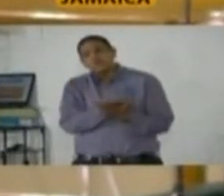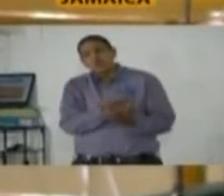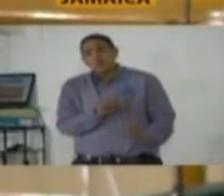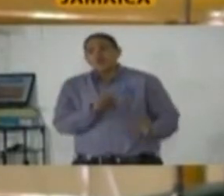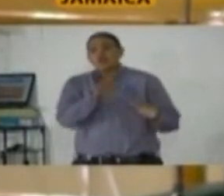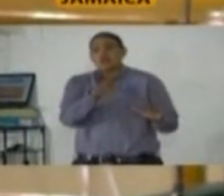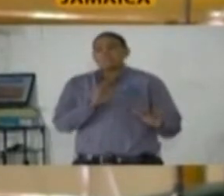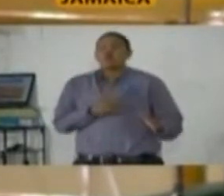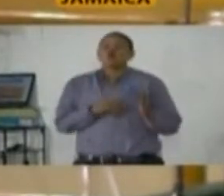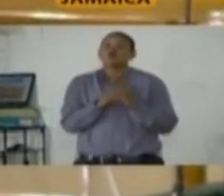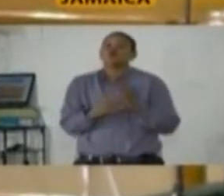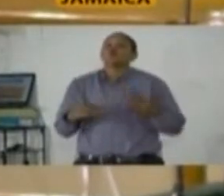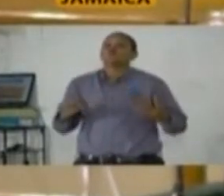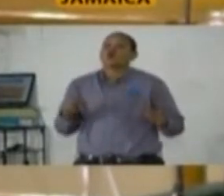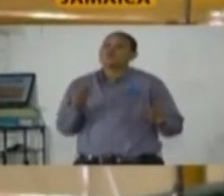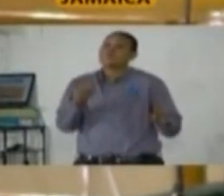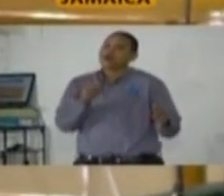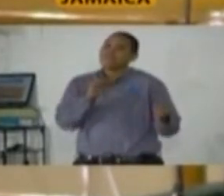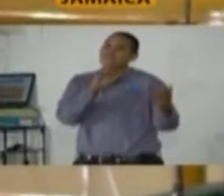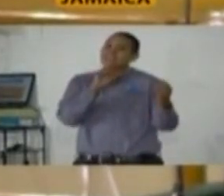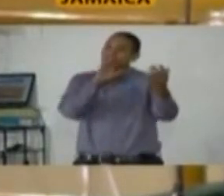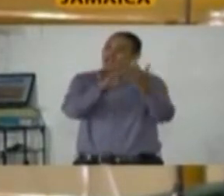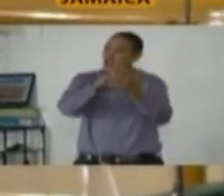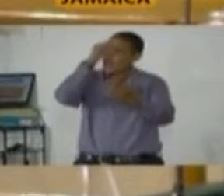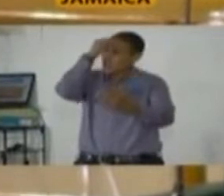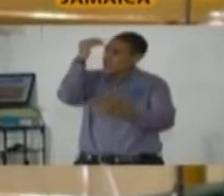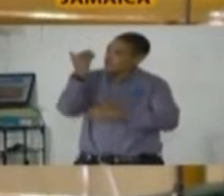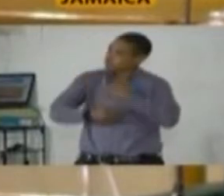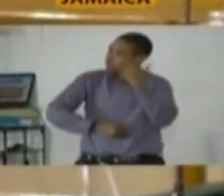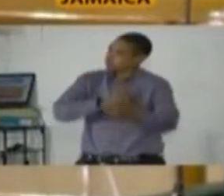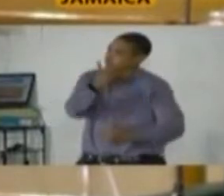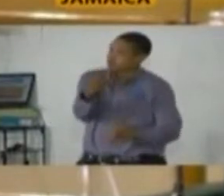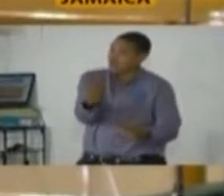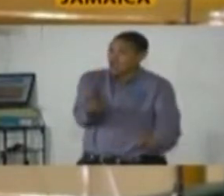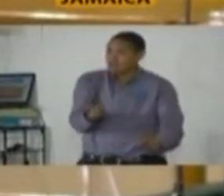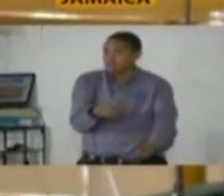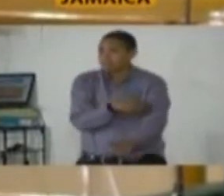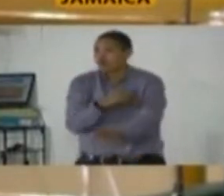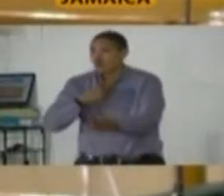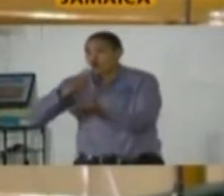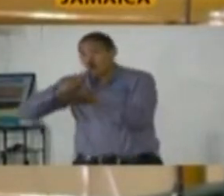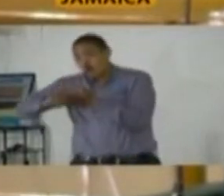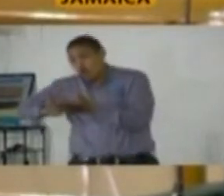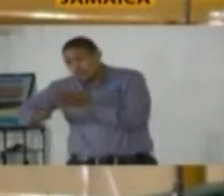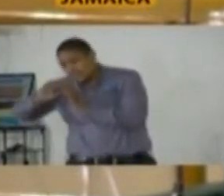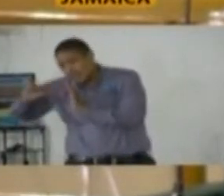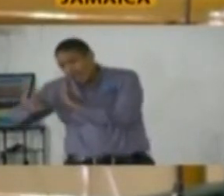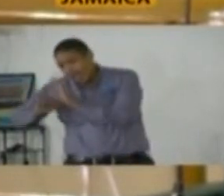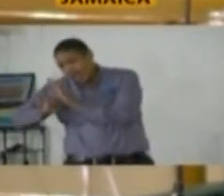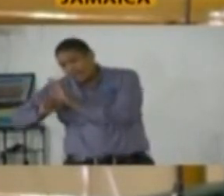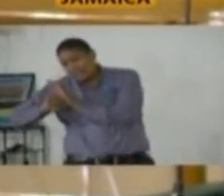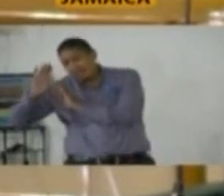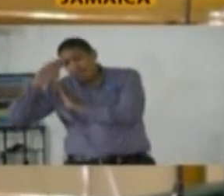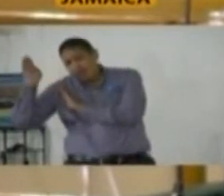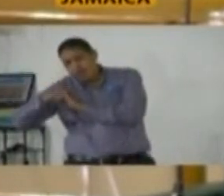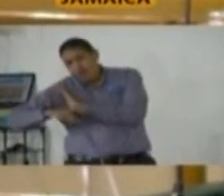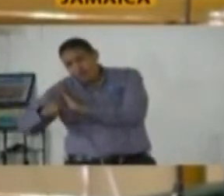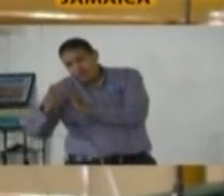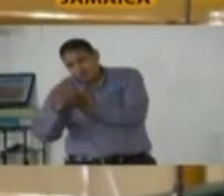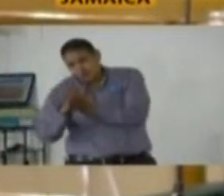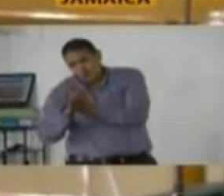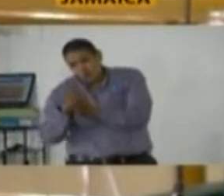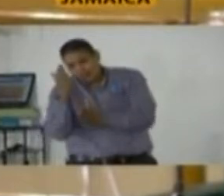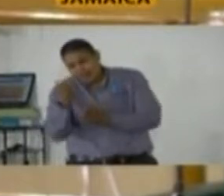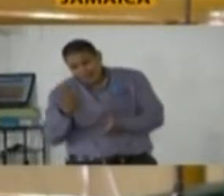are now back in the face-to-face modality. Following our audit to identify all the uniform youth groups in school and the number